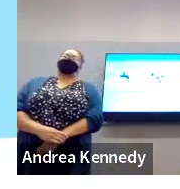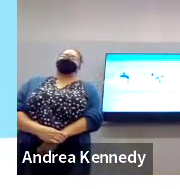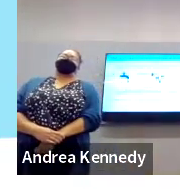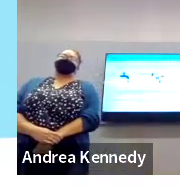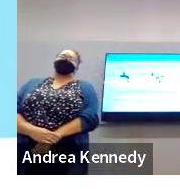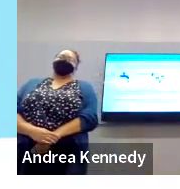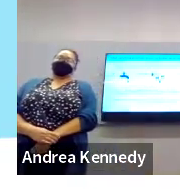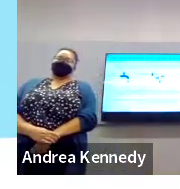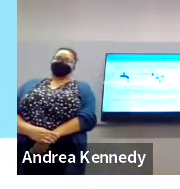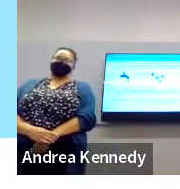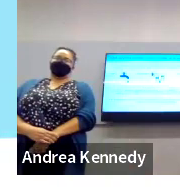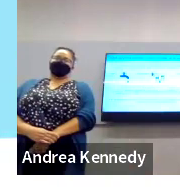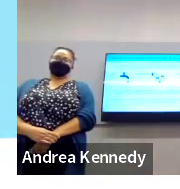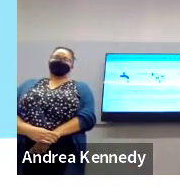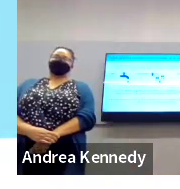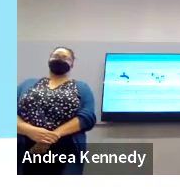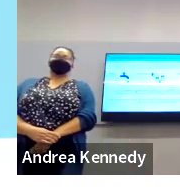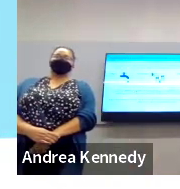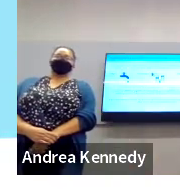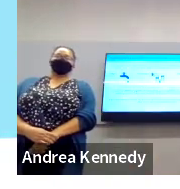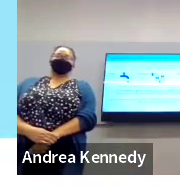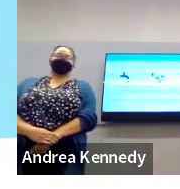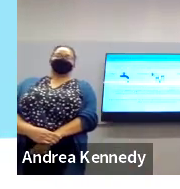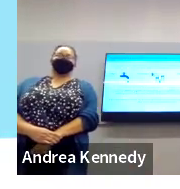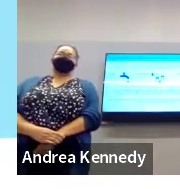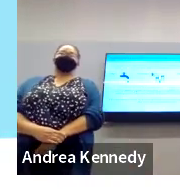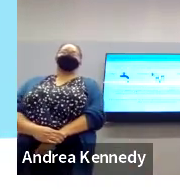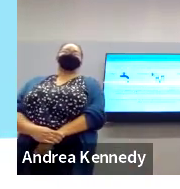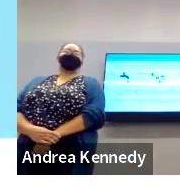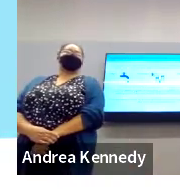Está cubierto sobre lo que ustedes dicen.